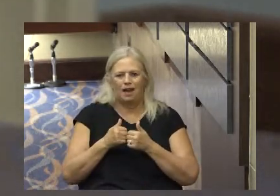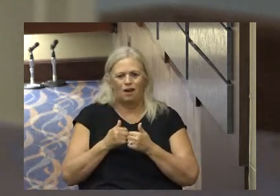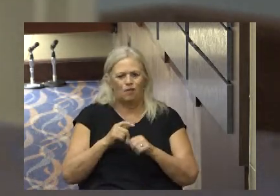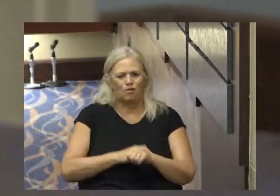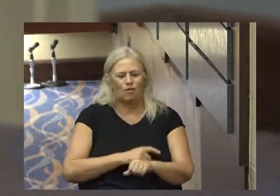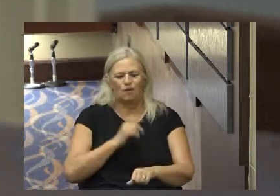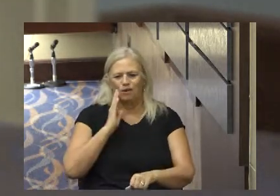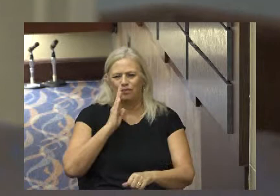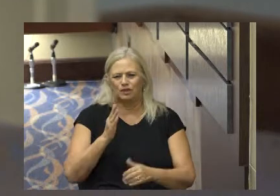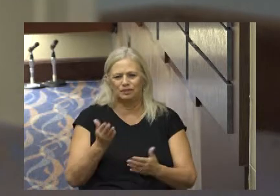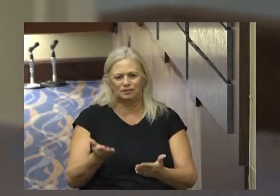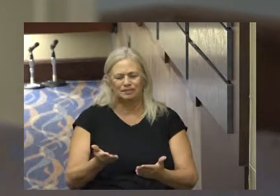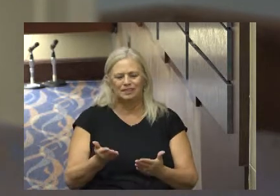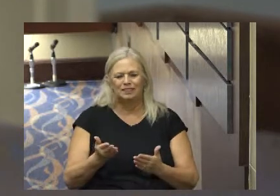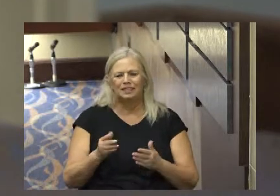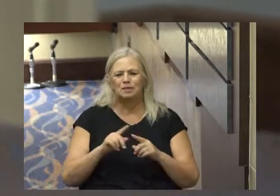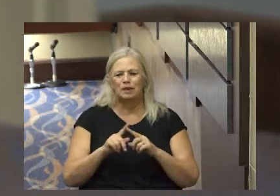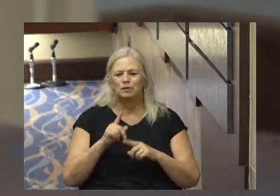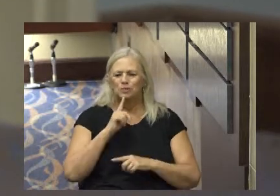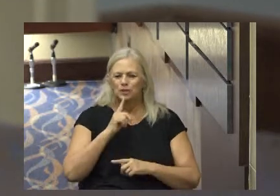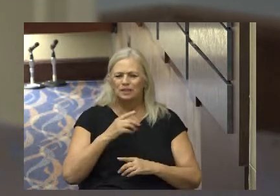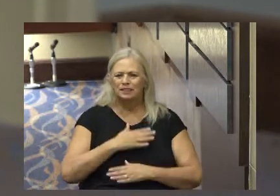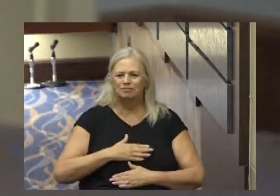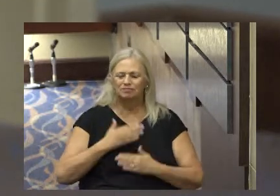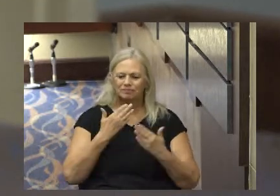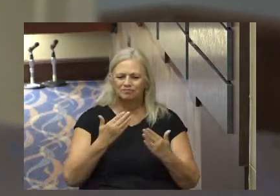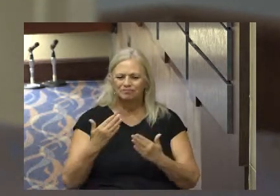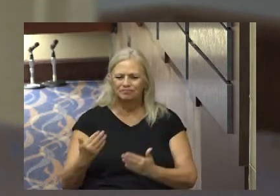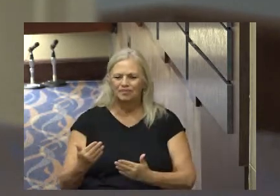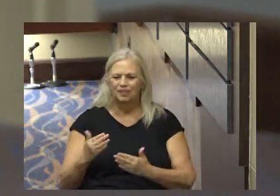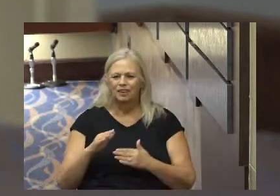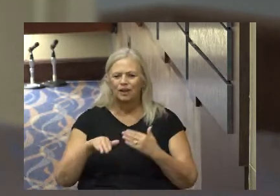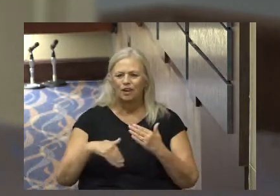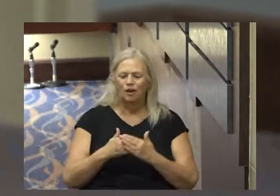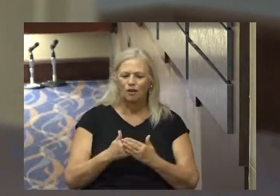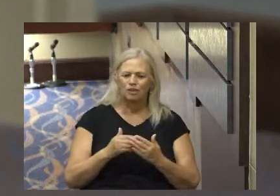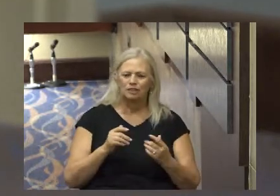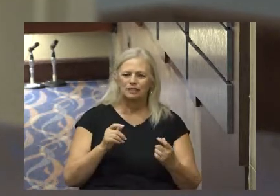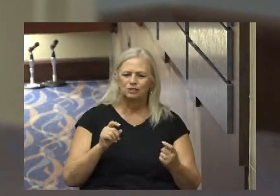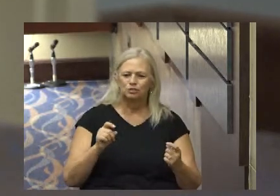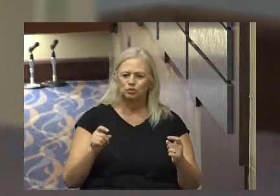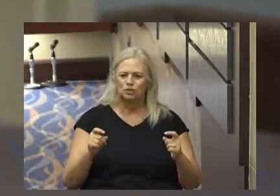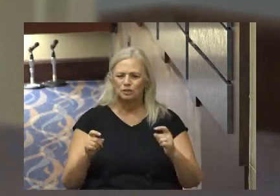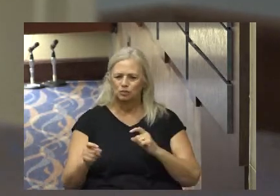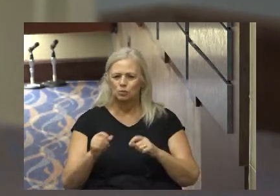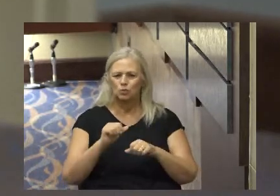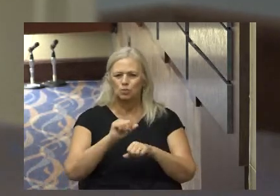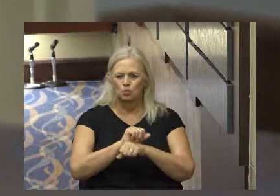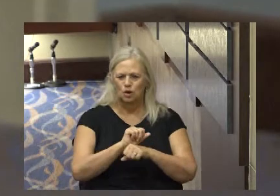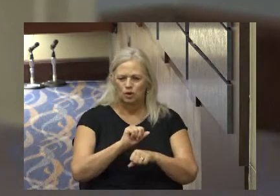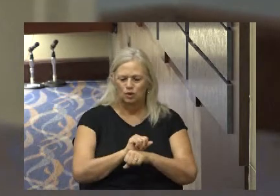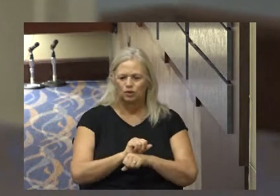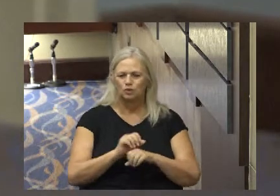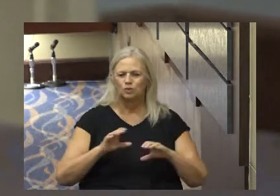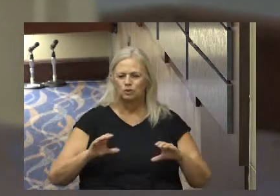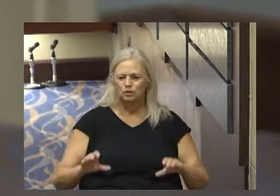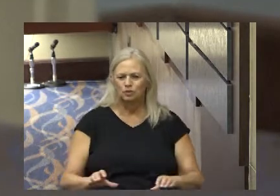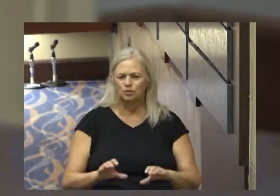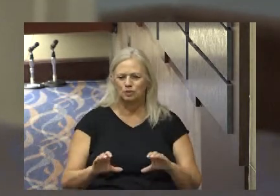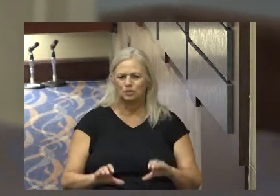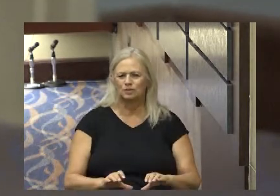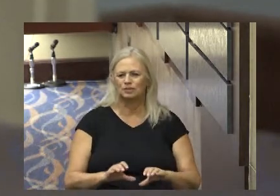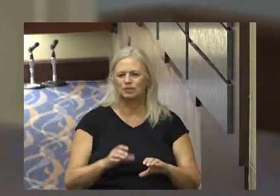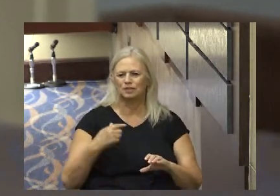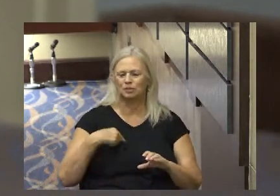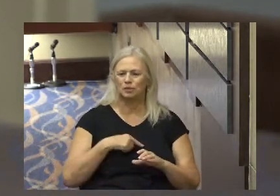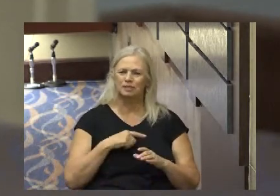but I really appreciate all the kind of transformational work that you're doing, that we find ourselves in kind of